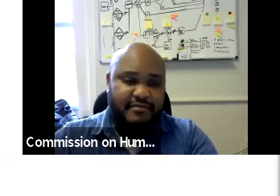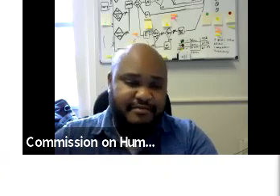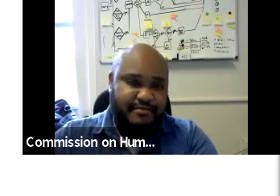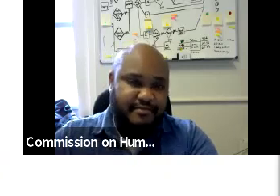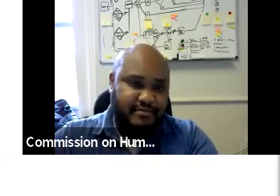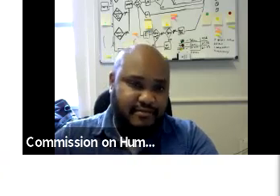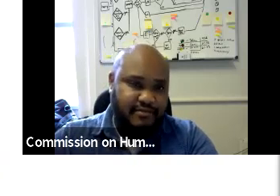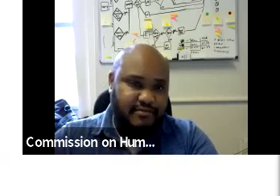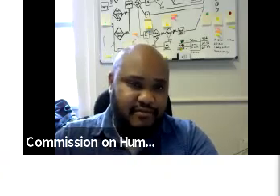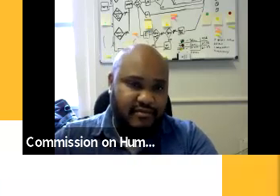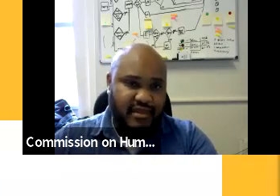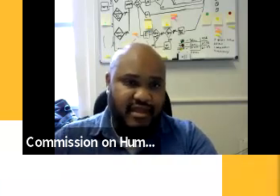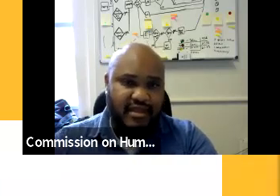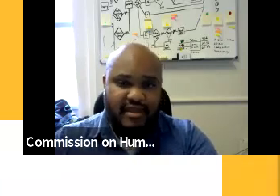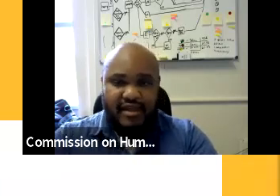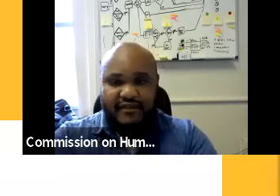in.